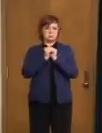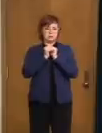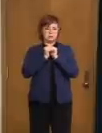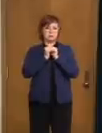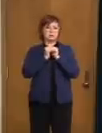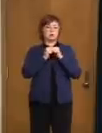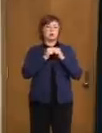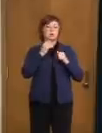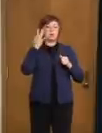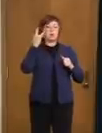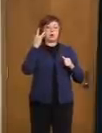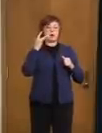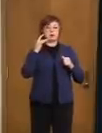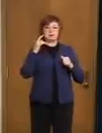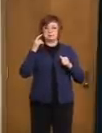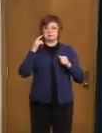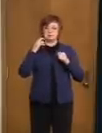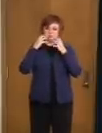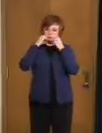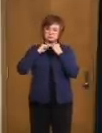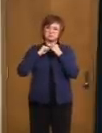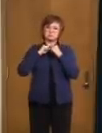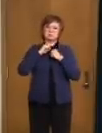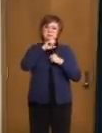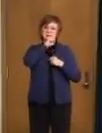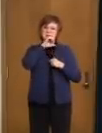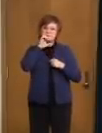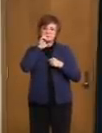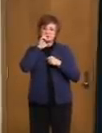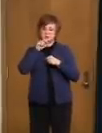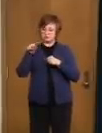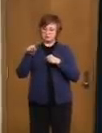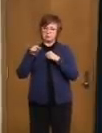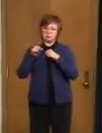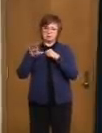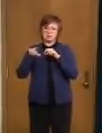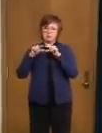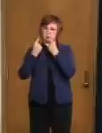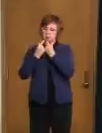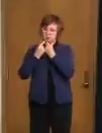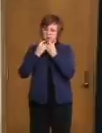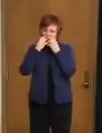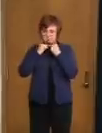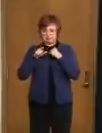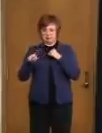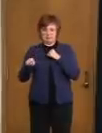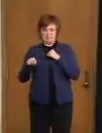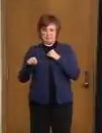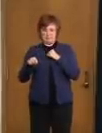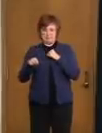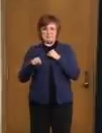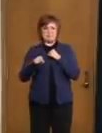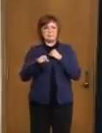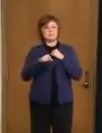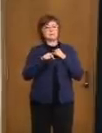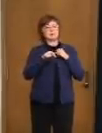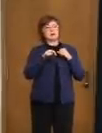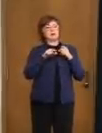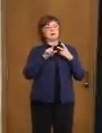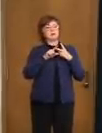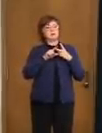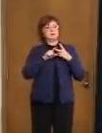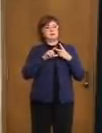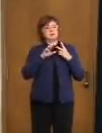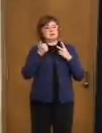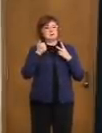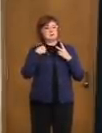should do it on behalf of the elderly in our community that are most susceptible to this virus, but we should also do it on behalf of the experience